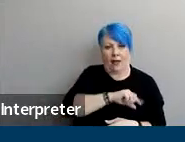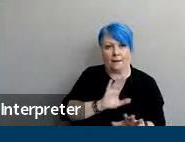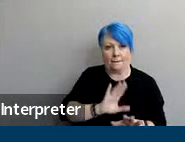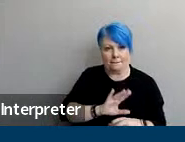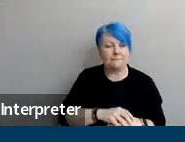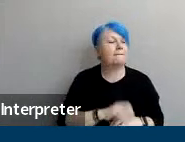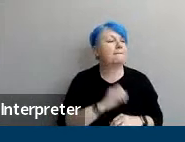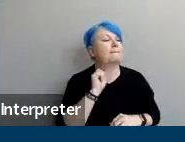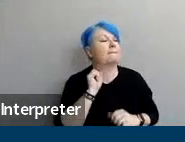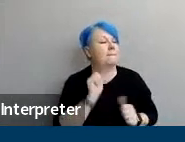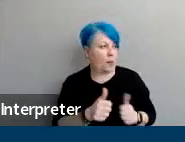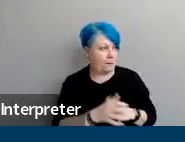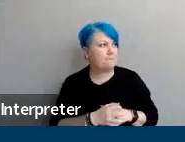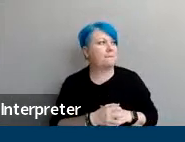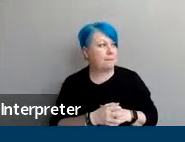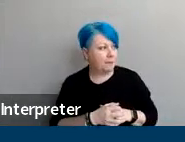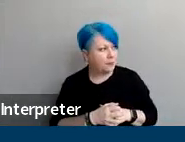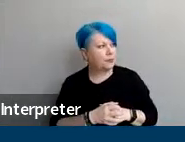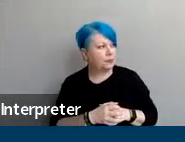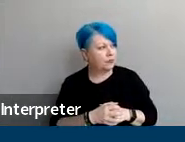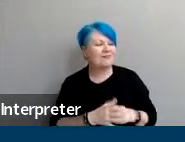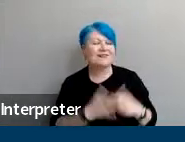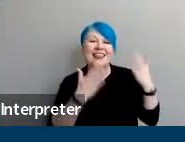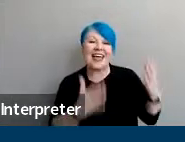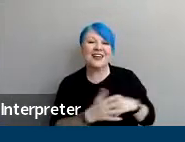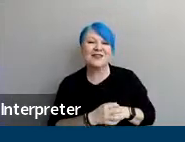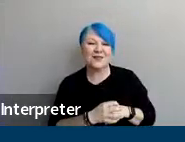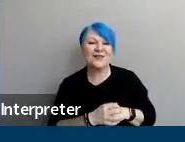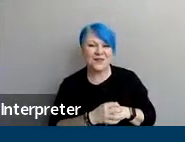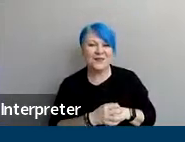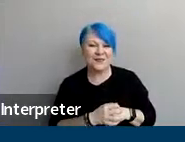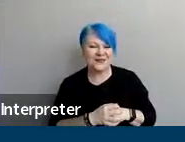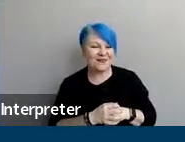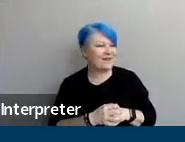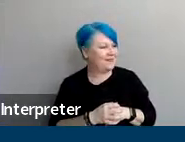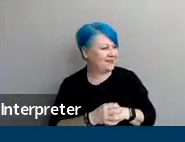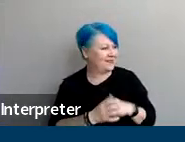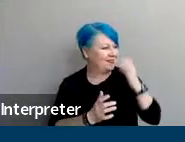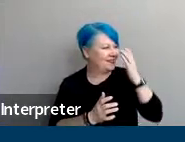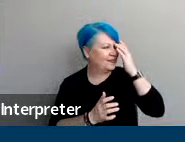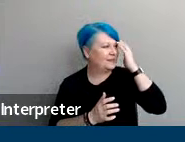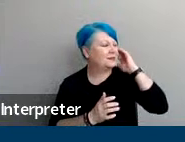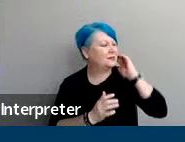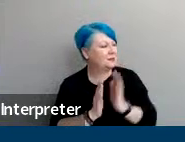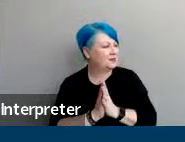They would have to qualify year round. Right. Yes. Oh, for year round. Year round. Okay. All right. Anyone else? Thank you.